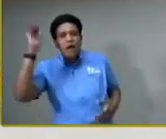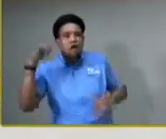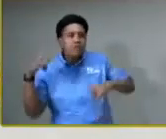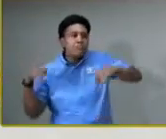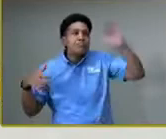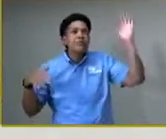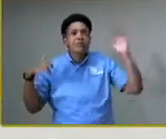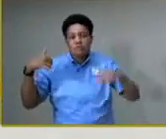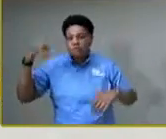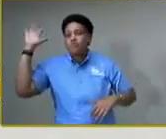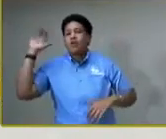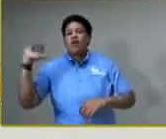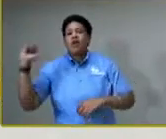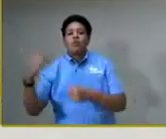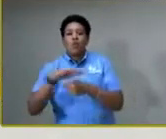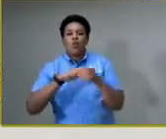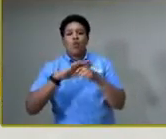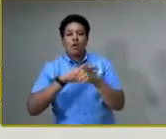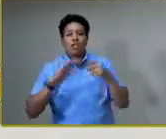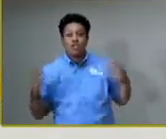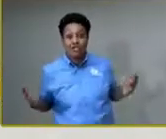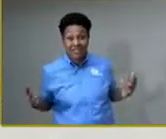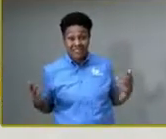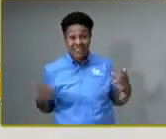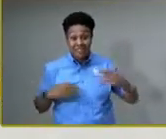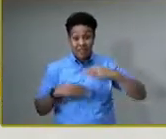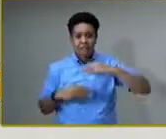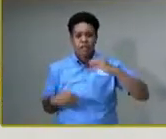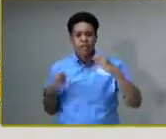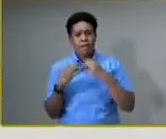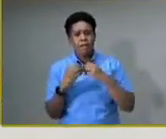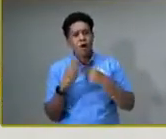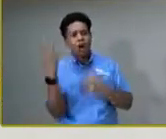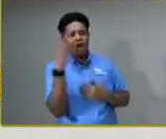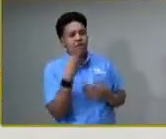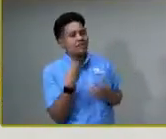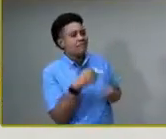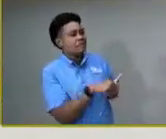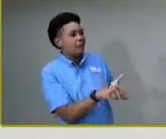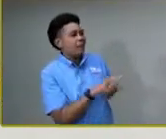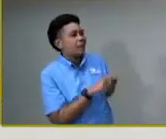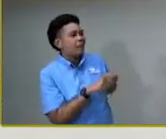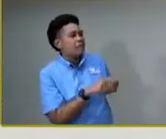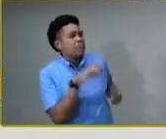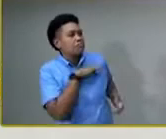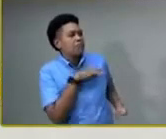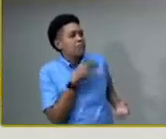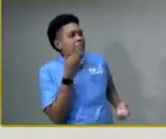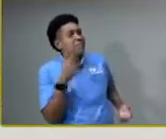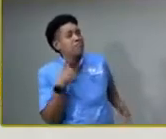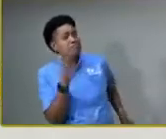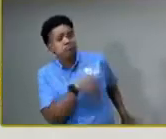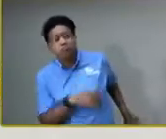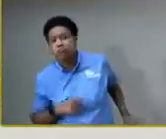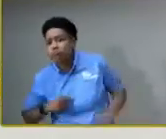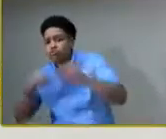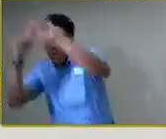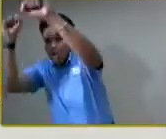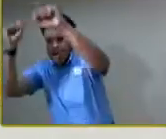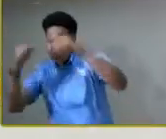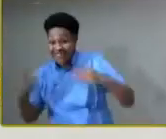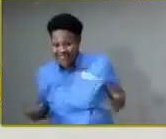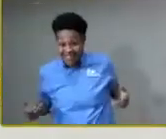to other jurisdictions based on more attractive offers that have been given. We don't have a policy to